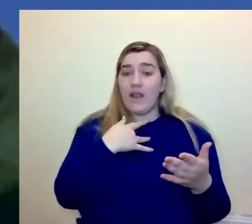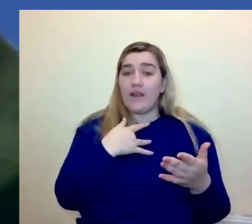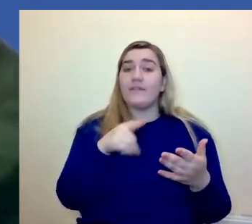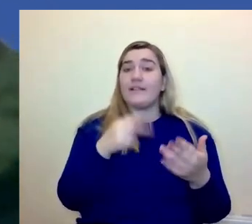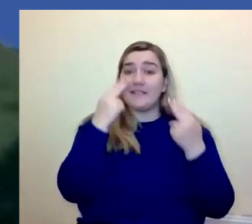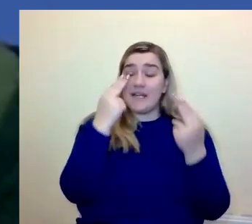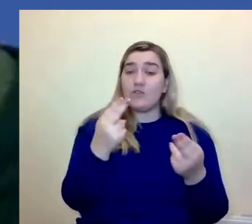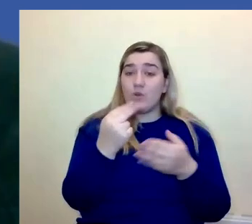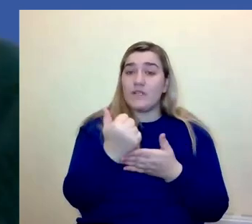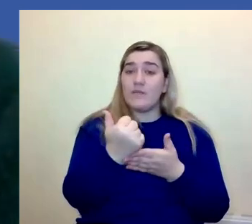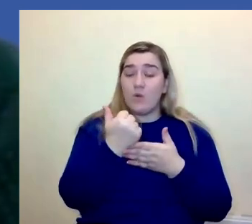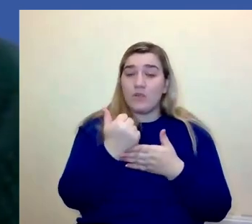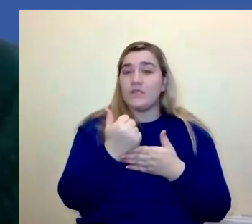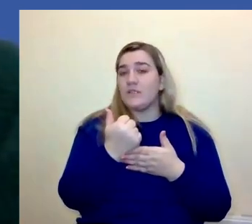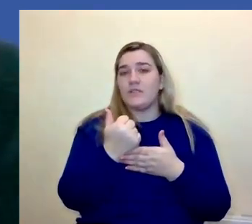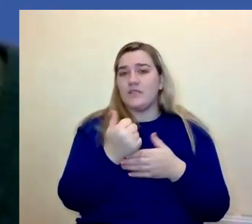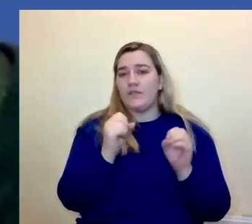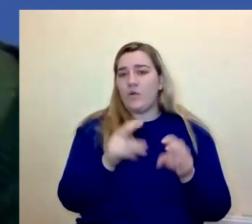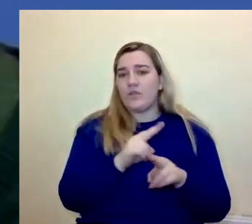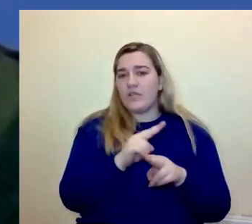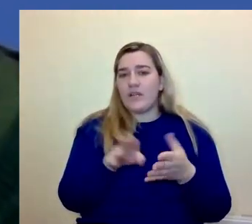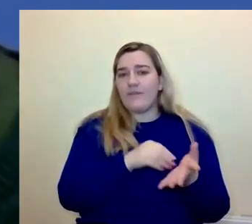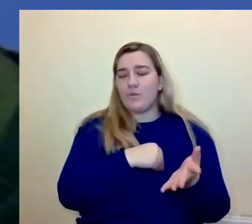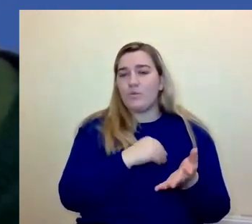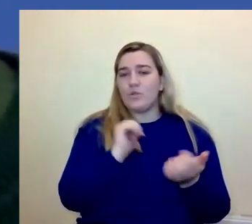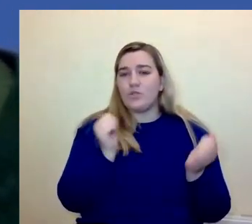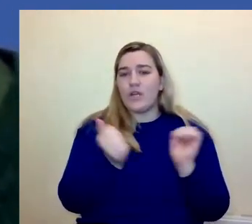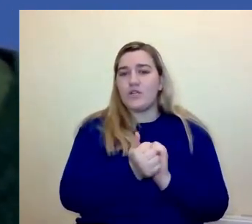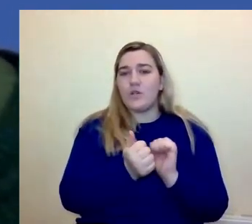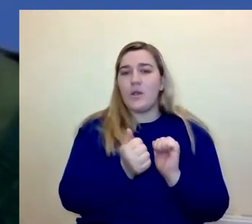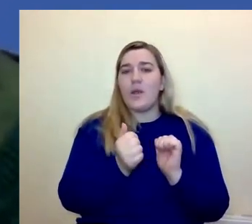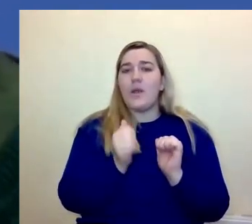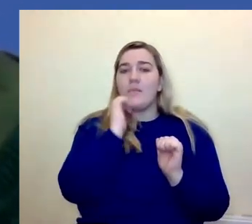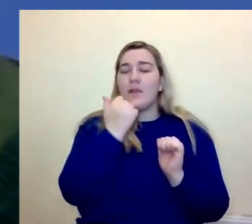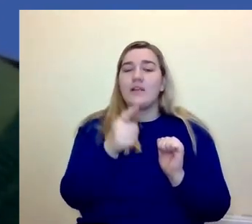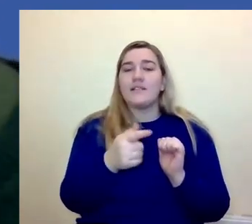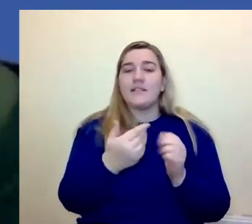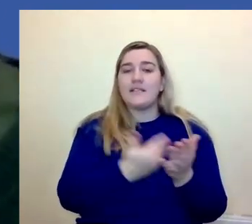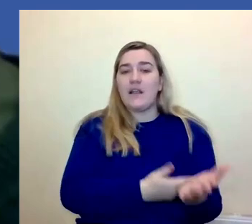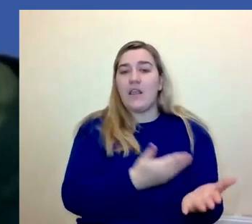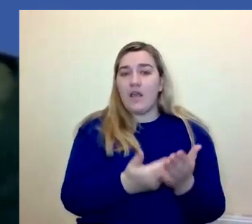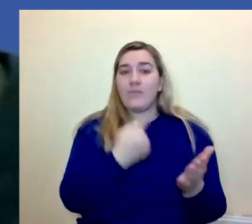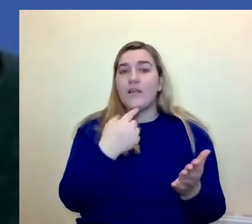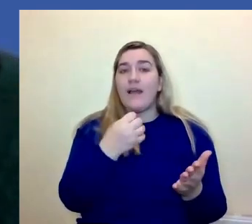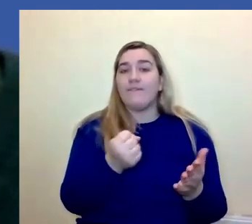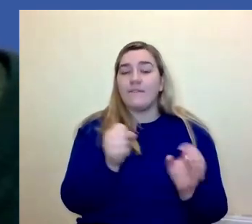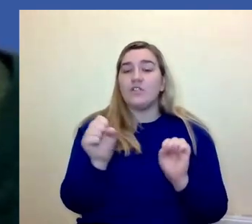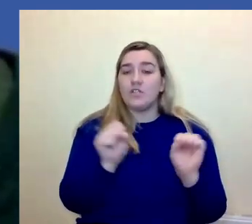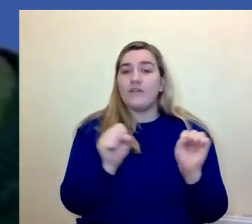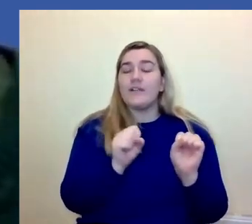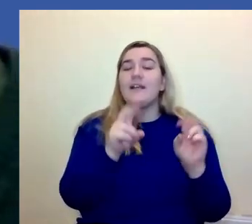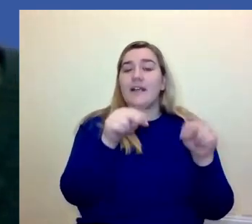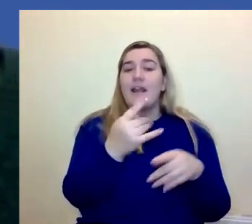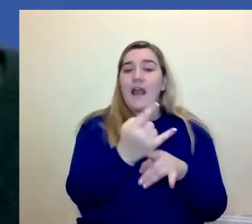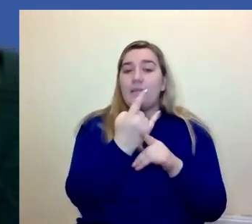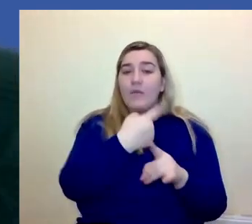natural supports, obviously, they don't have to change because of this law, but there is a service that can help us with